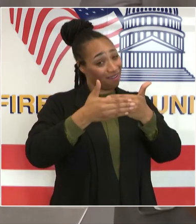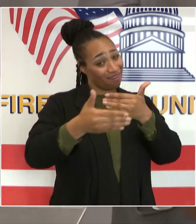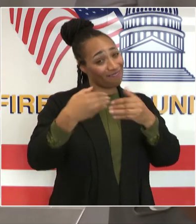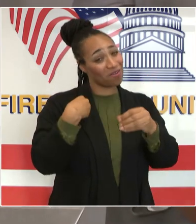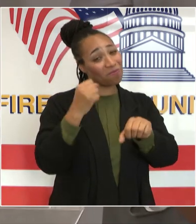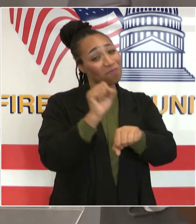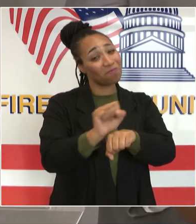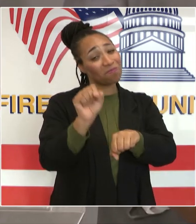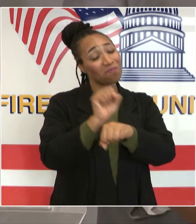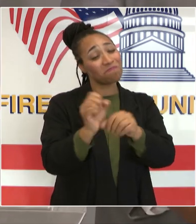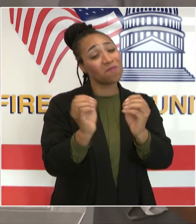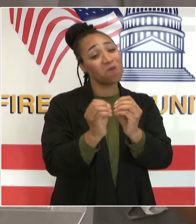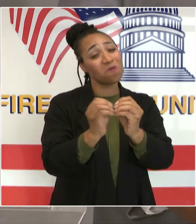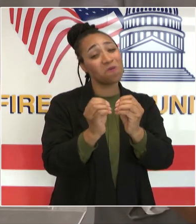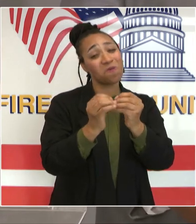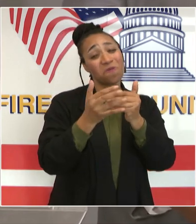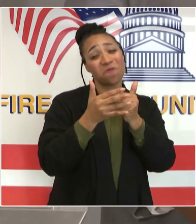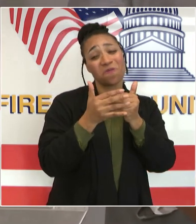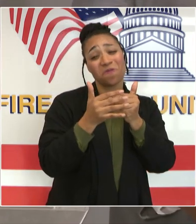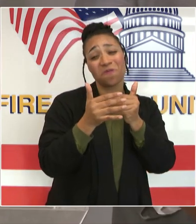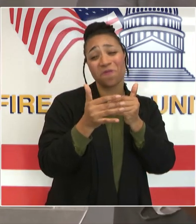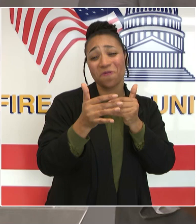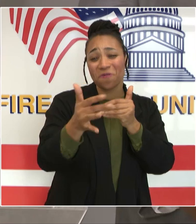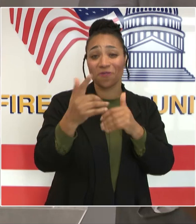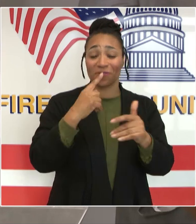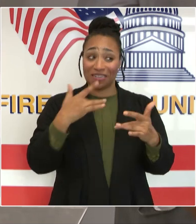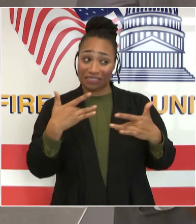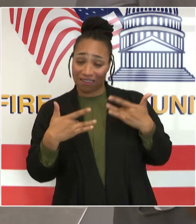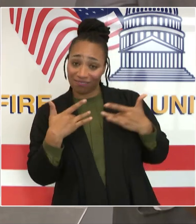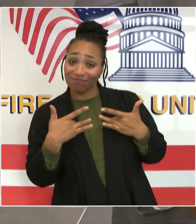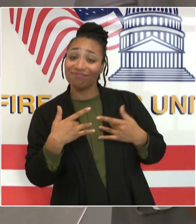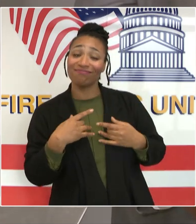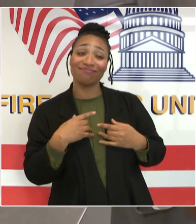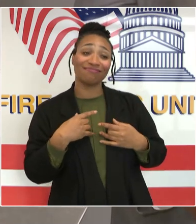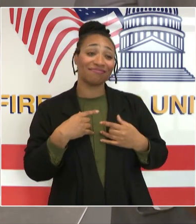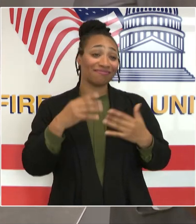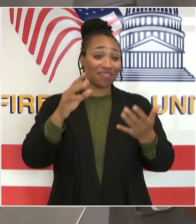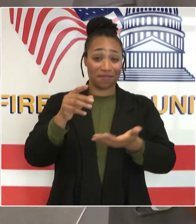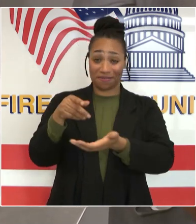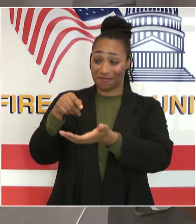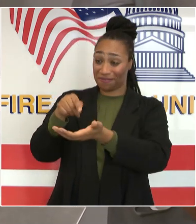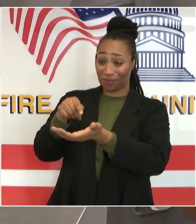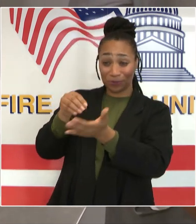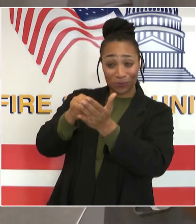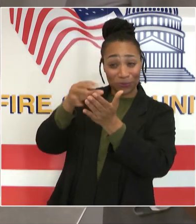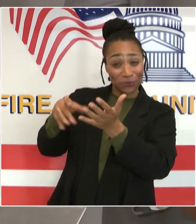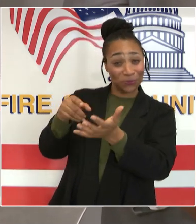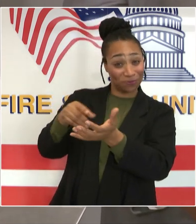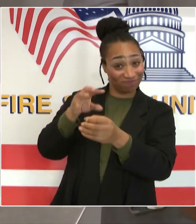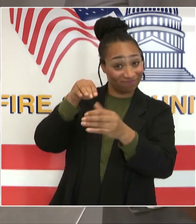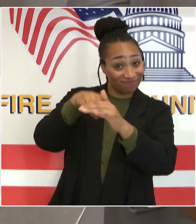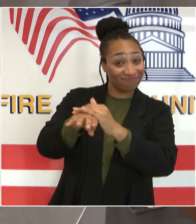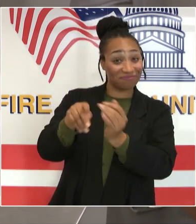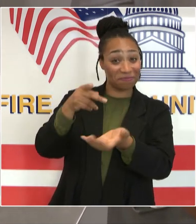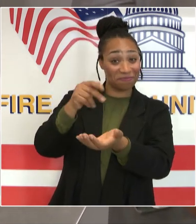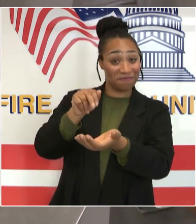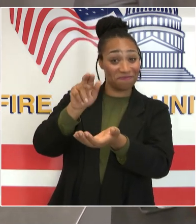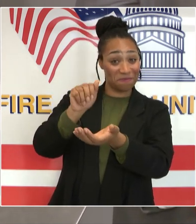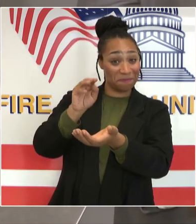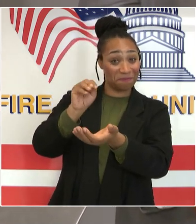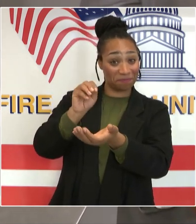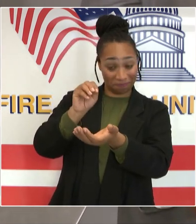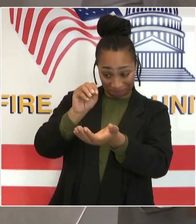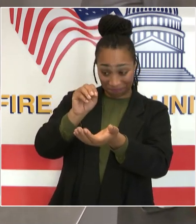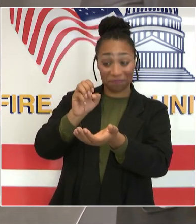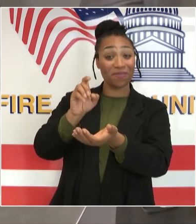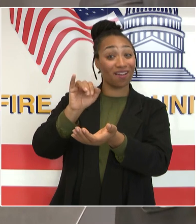as an agency are excited that the paramedic students are going to be engaged with DC Fire and EMS field providers to really learn